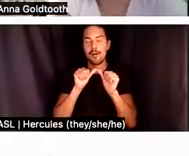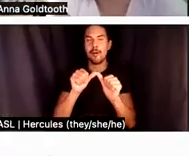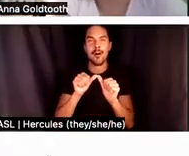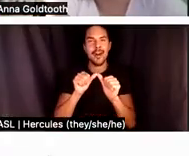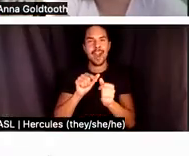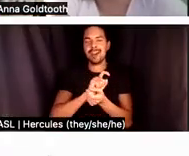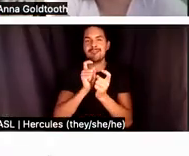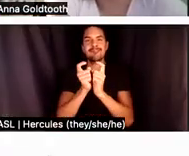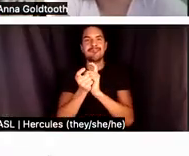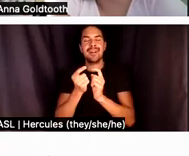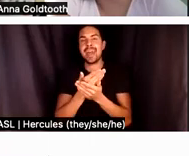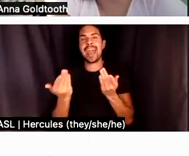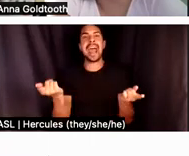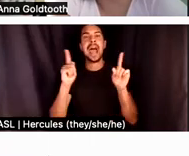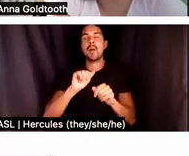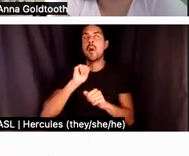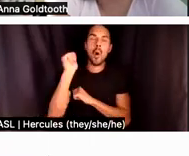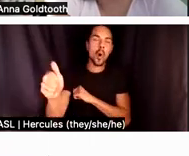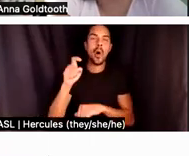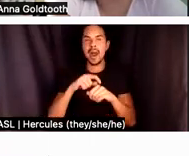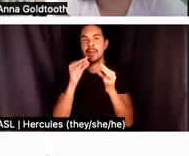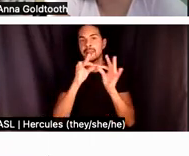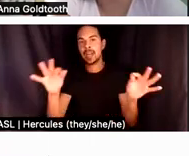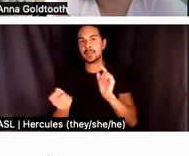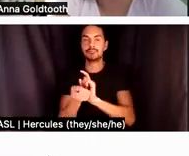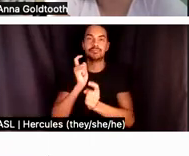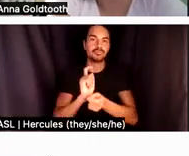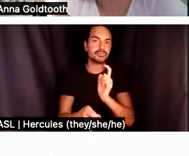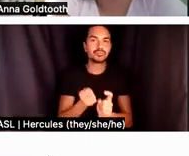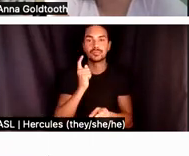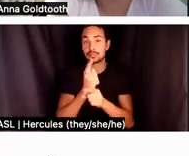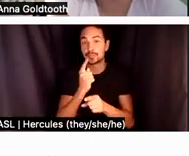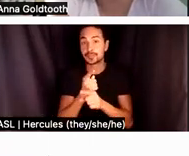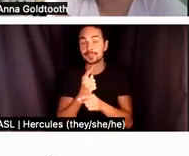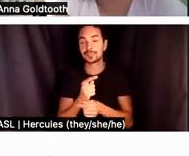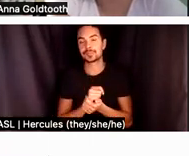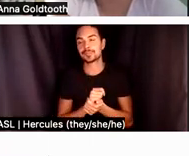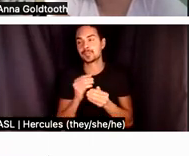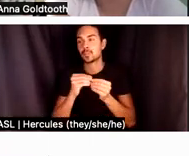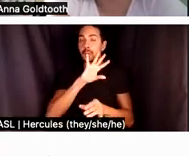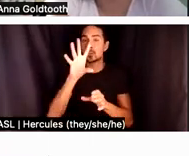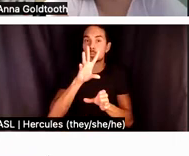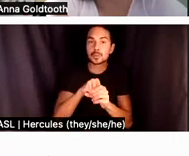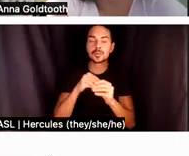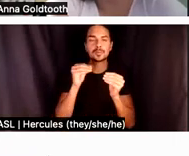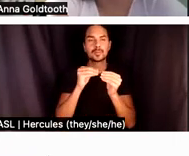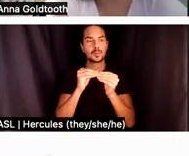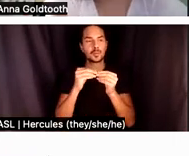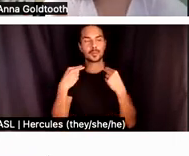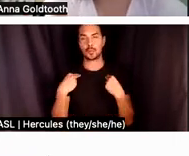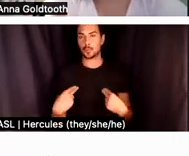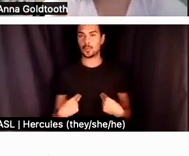change, like things happen all the time. Language changes to be, more inclusive, more humane.